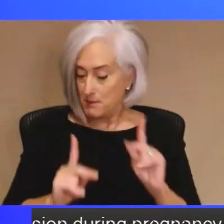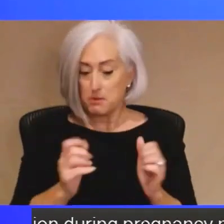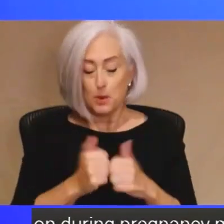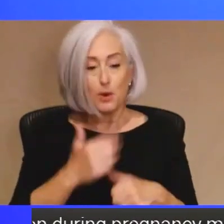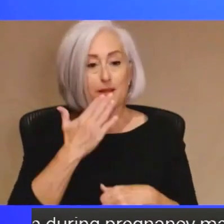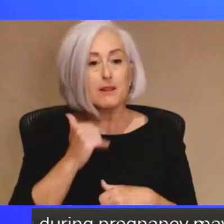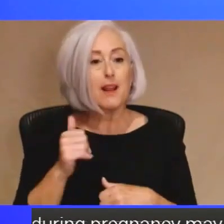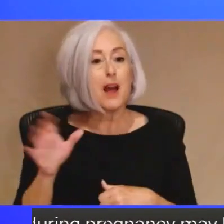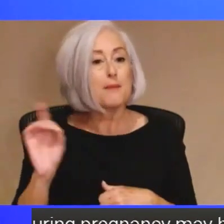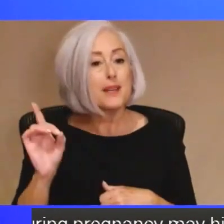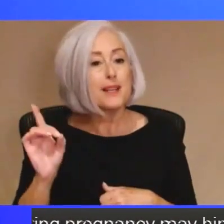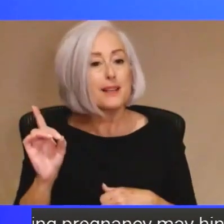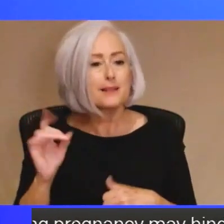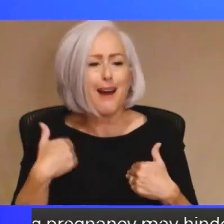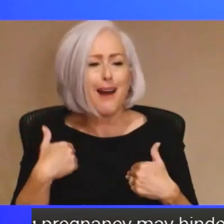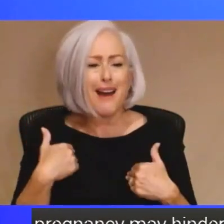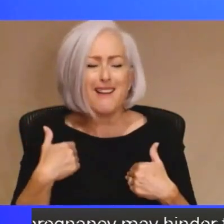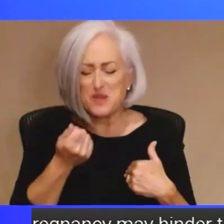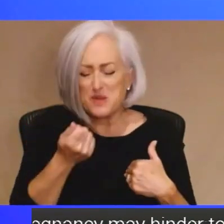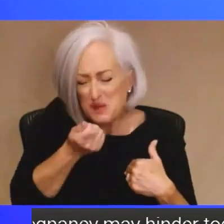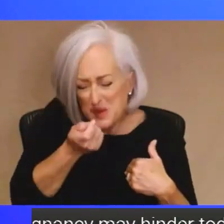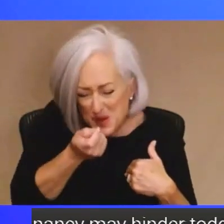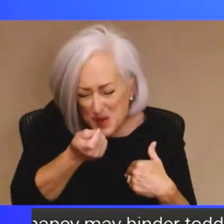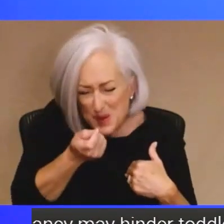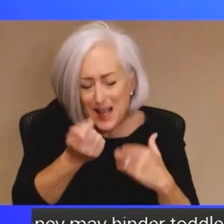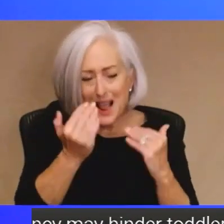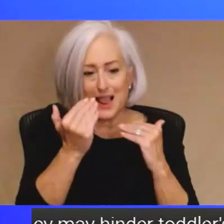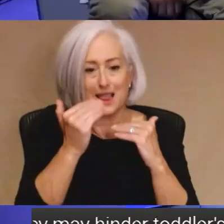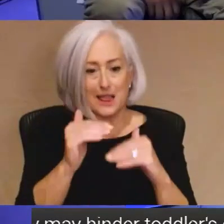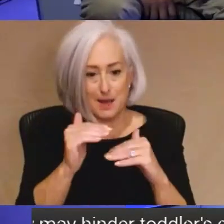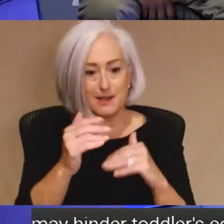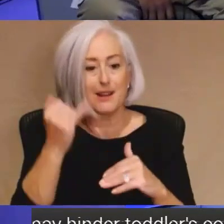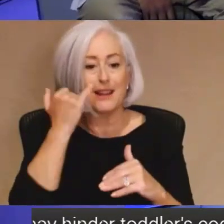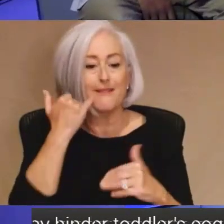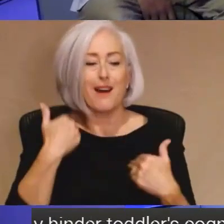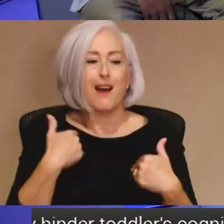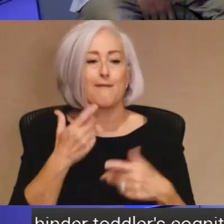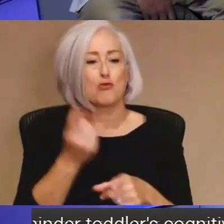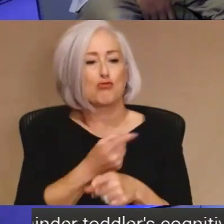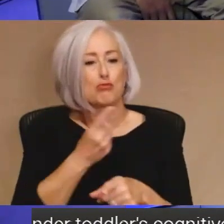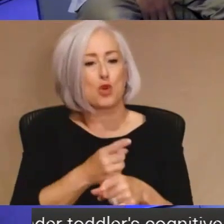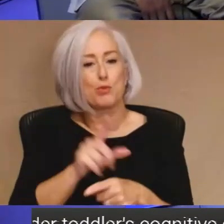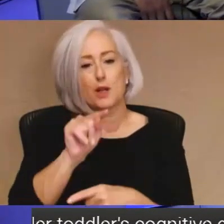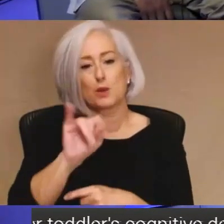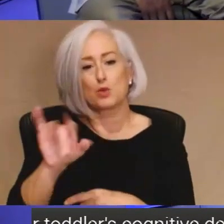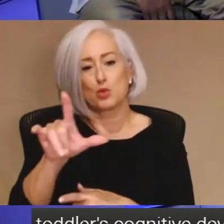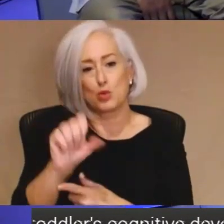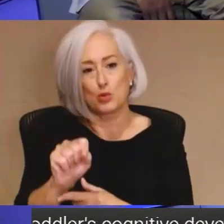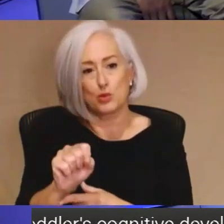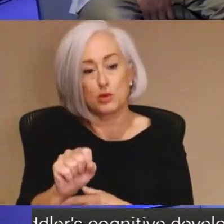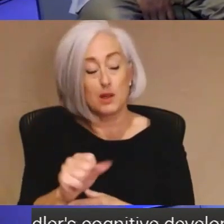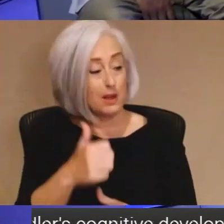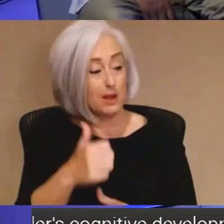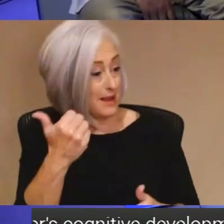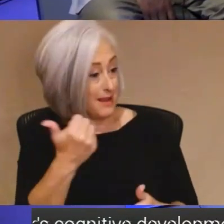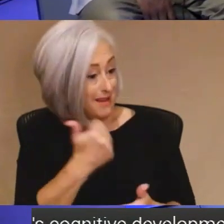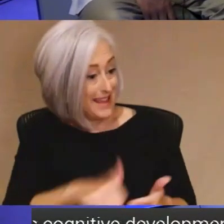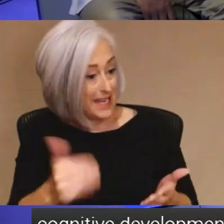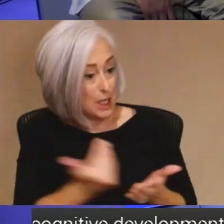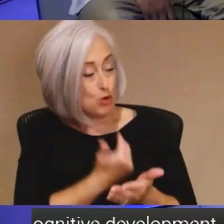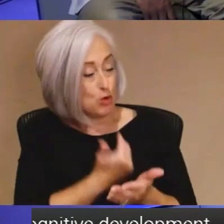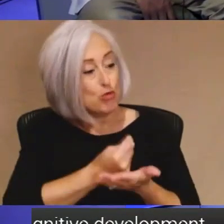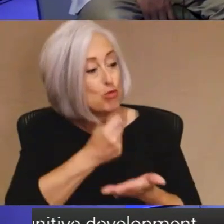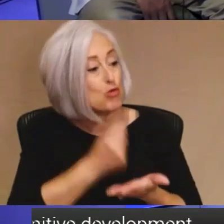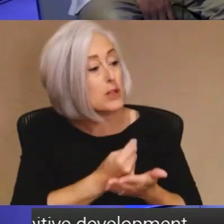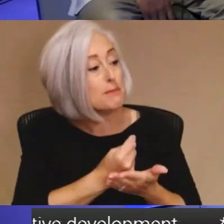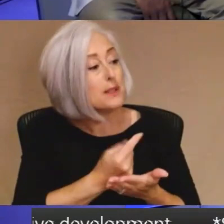right tools and they're so motivated to do it. Any new treatments? Anything on the horizon that we should know about? Some hope in the